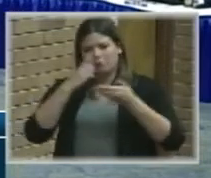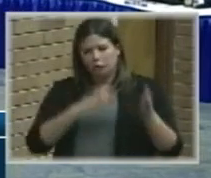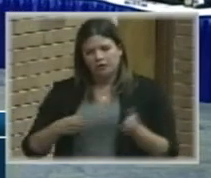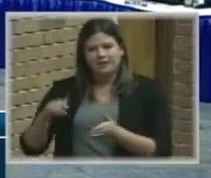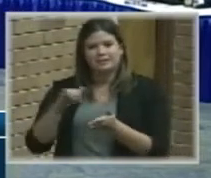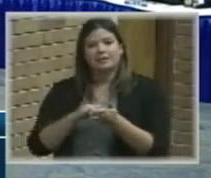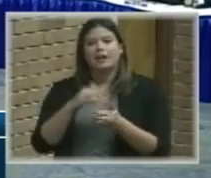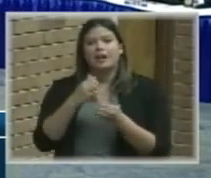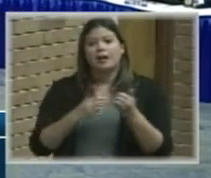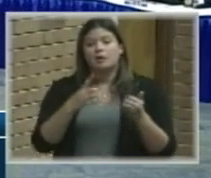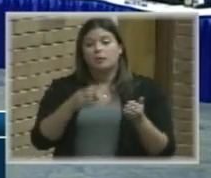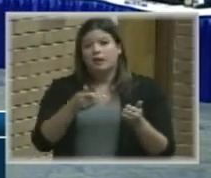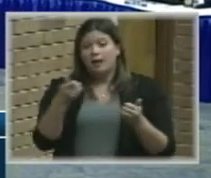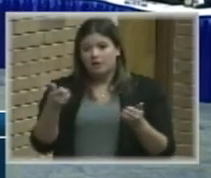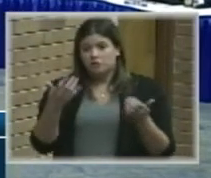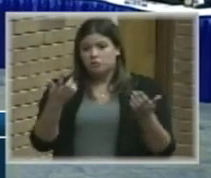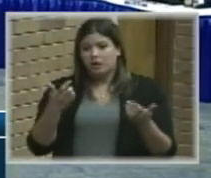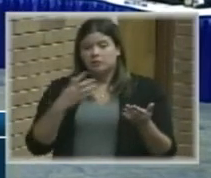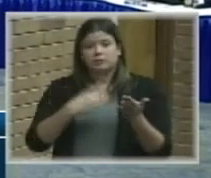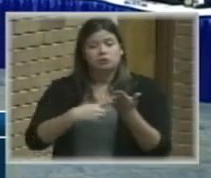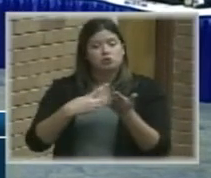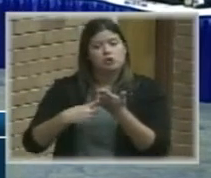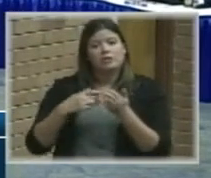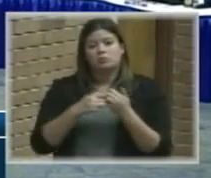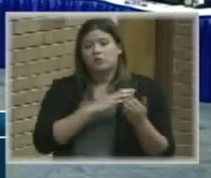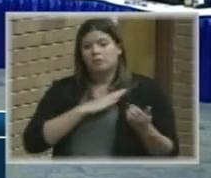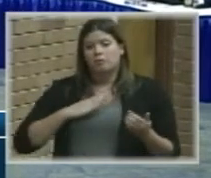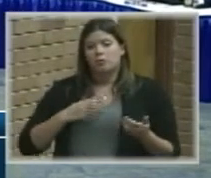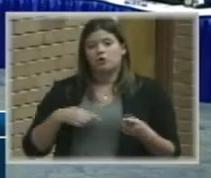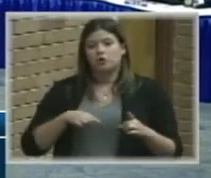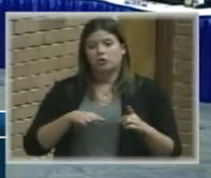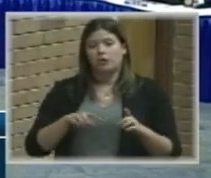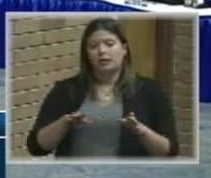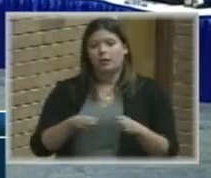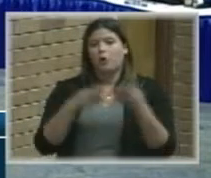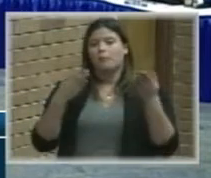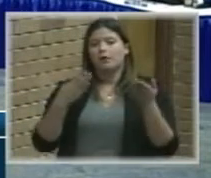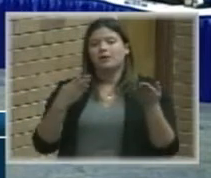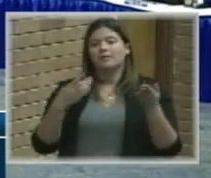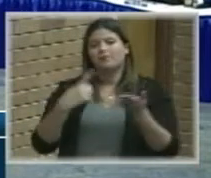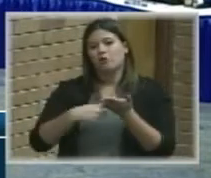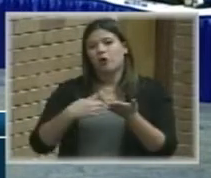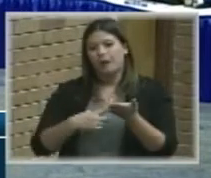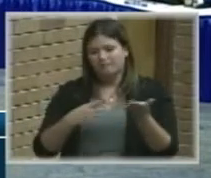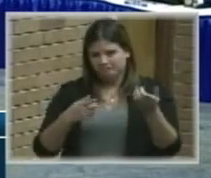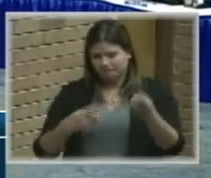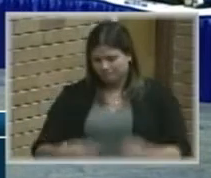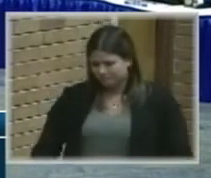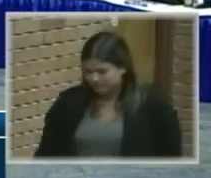anyone else that would like to address the board during the open forum? Mr. Zoglin?